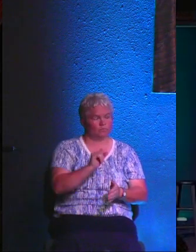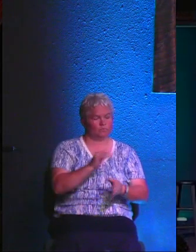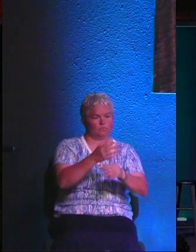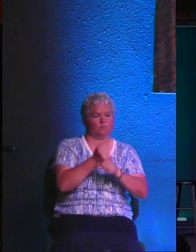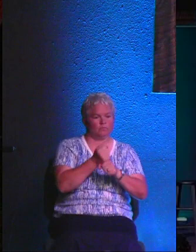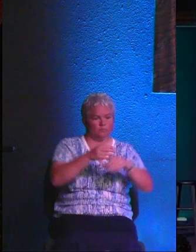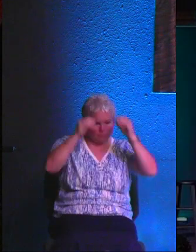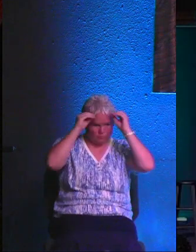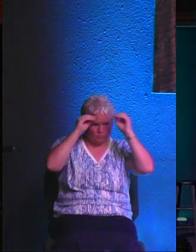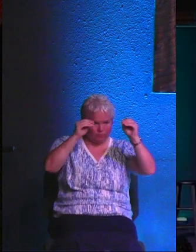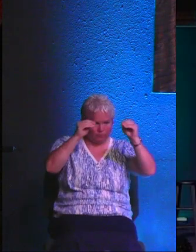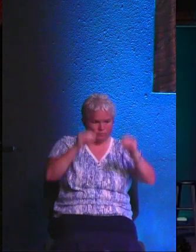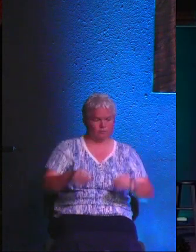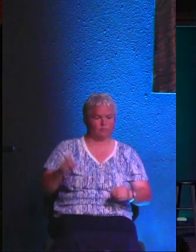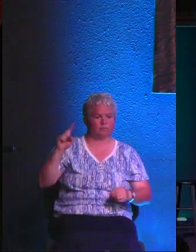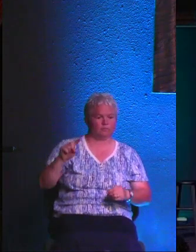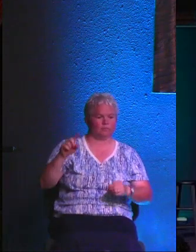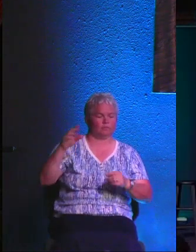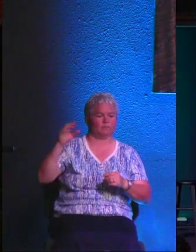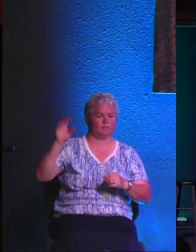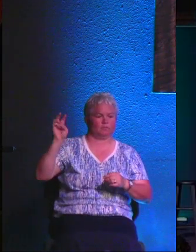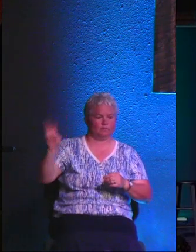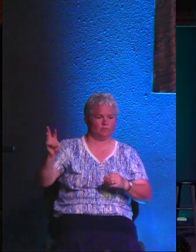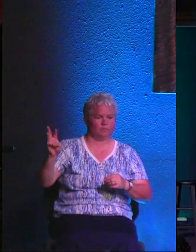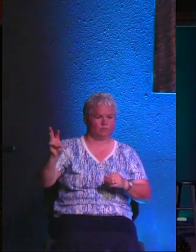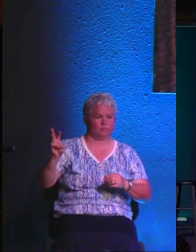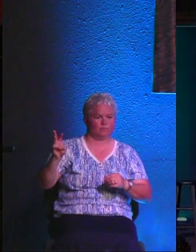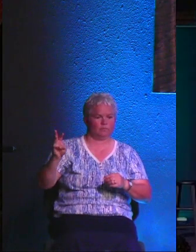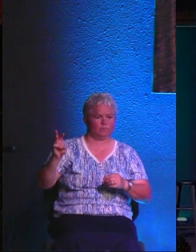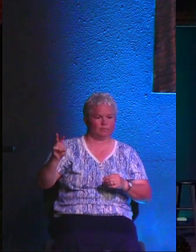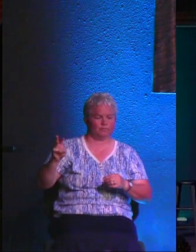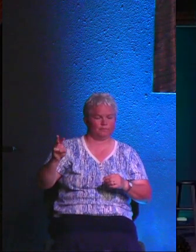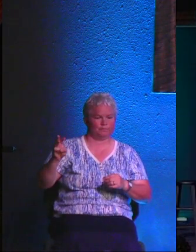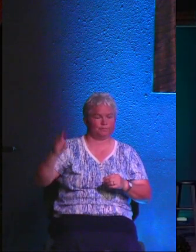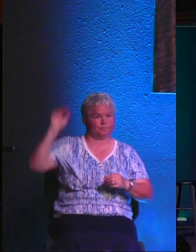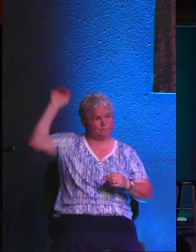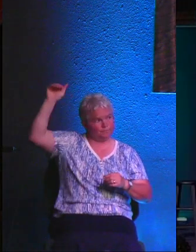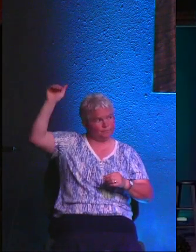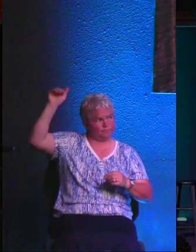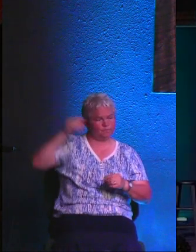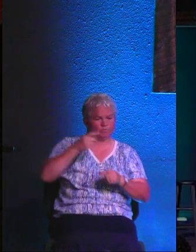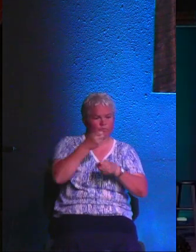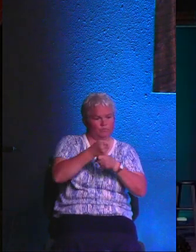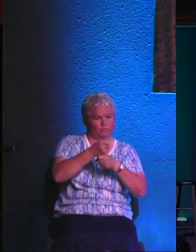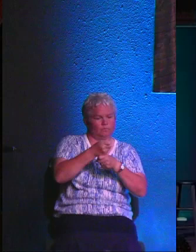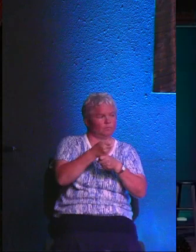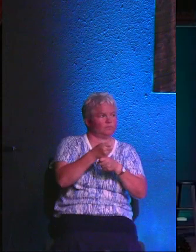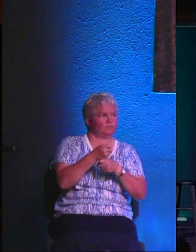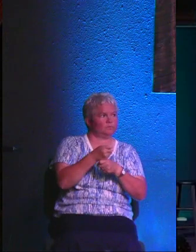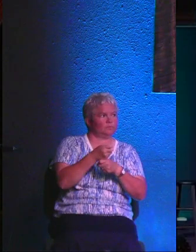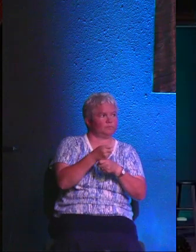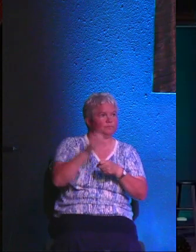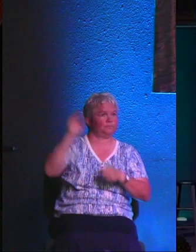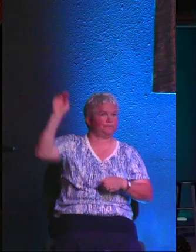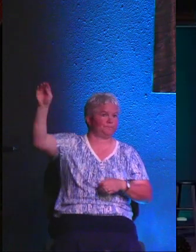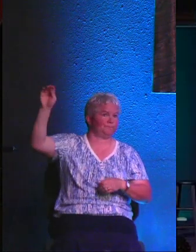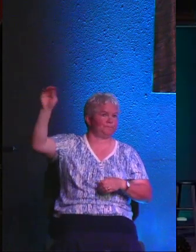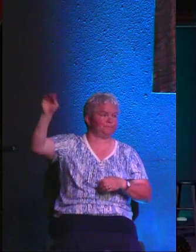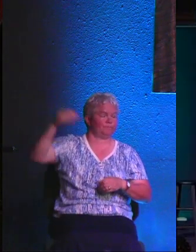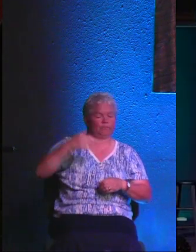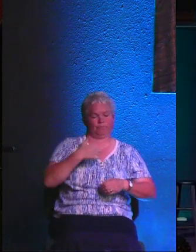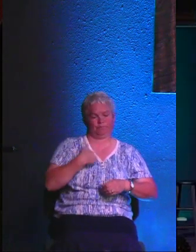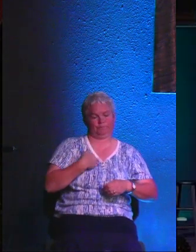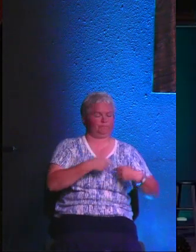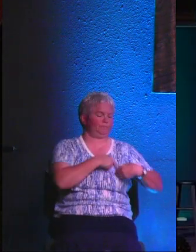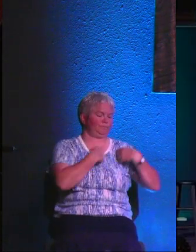get to teach the first 6 weeks of the adult class upstairs. That's gonna be hard for me, because though I want to be with the adults,